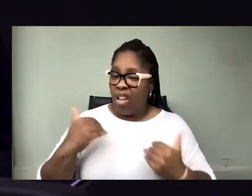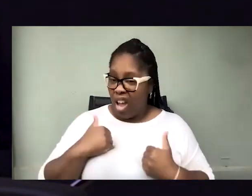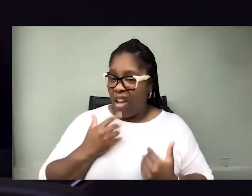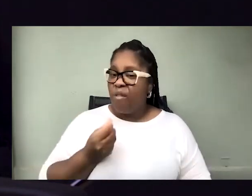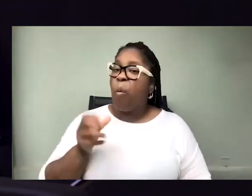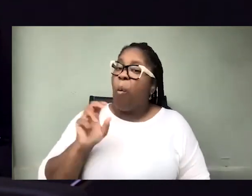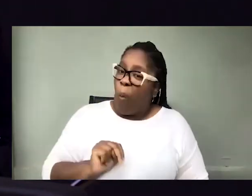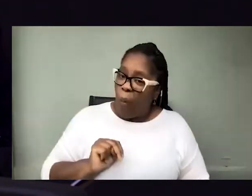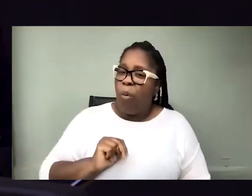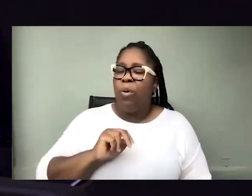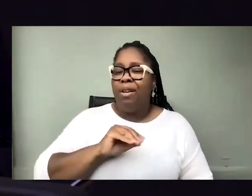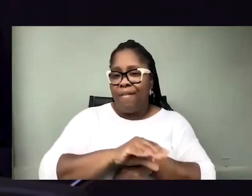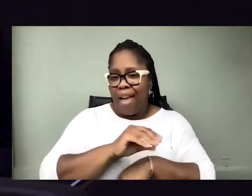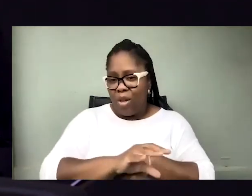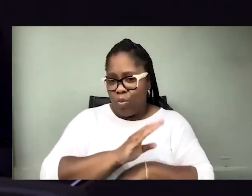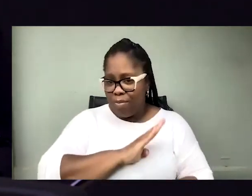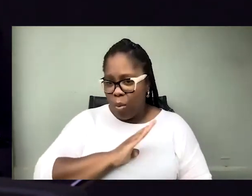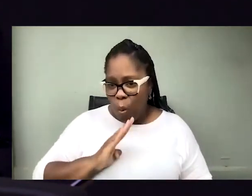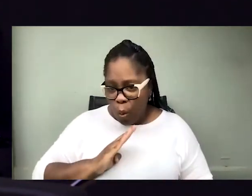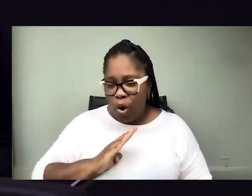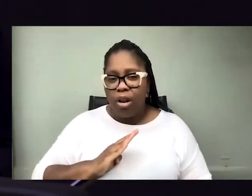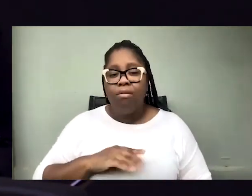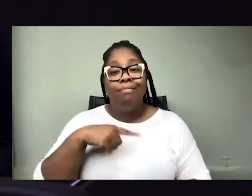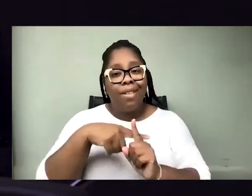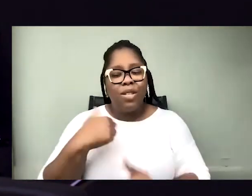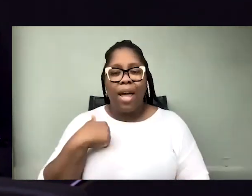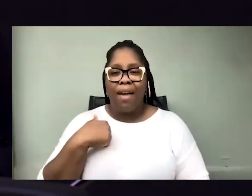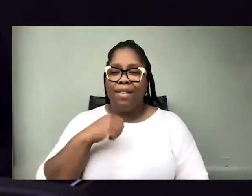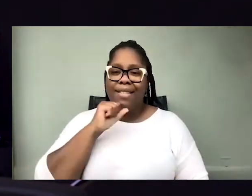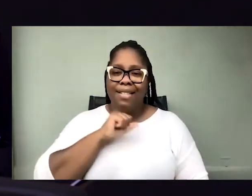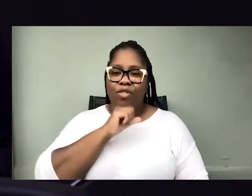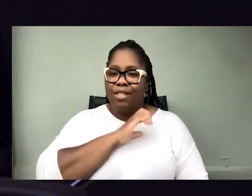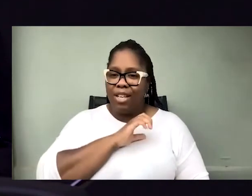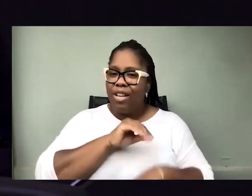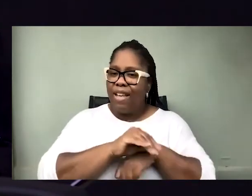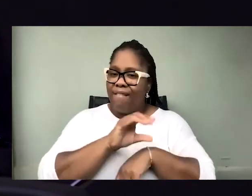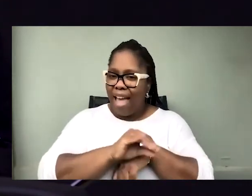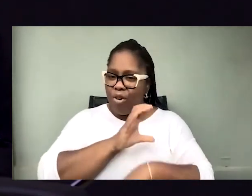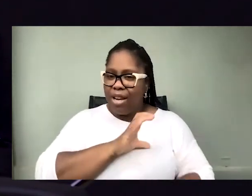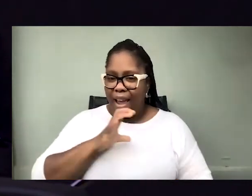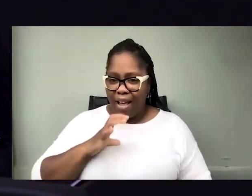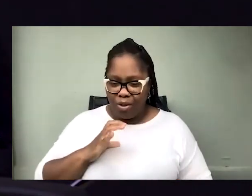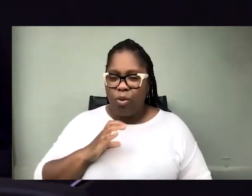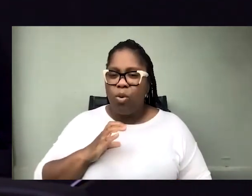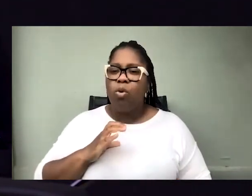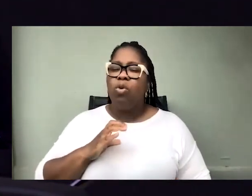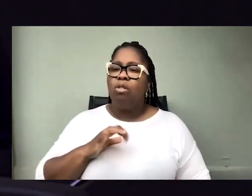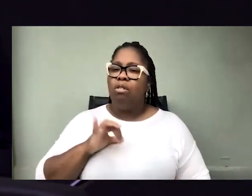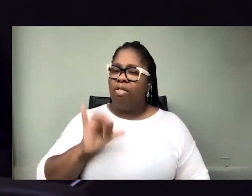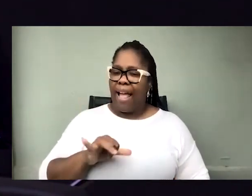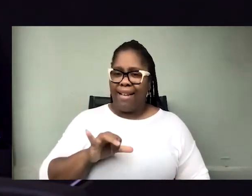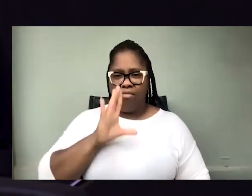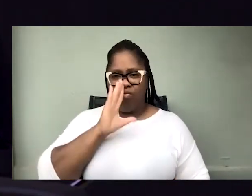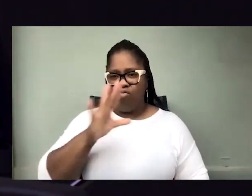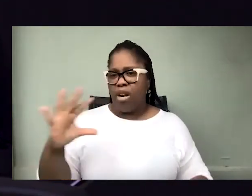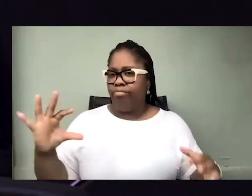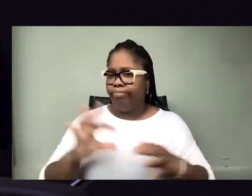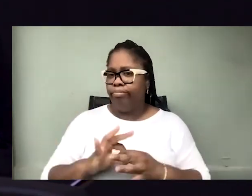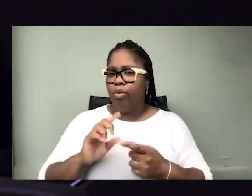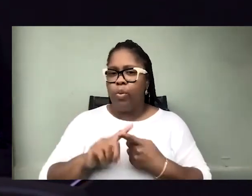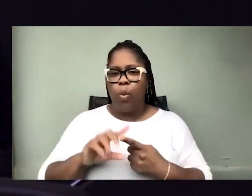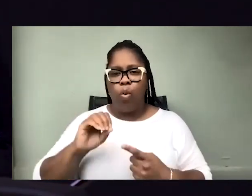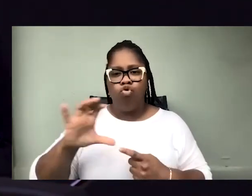board. We also have, like I mentioned, the Senior Citizen Advisory Council, which is a direct arm to our Orange County Board